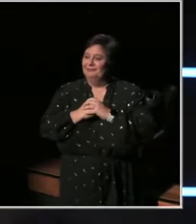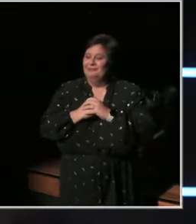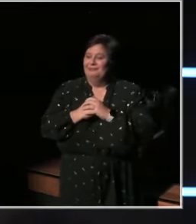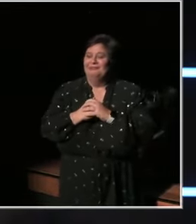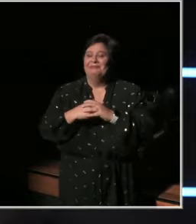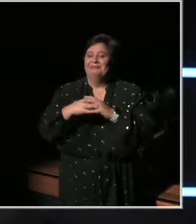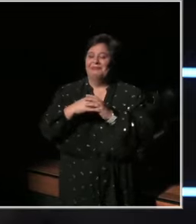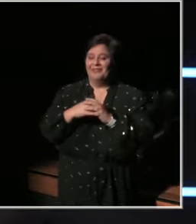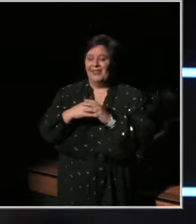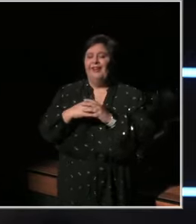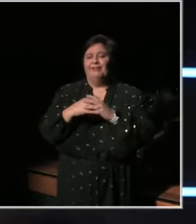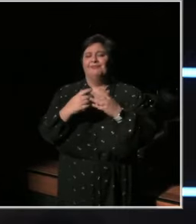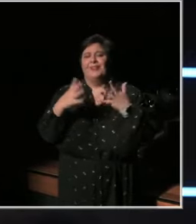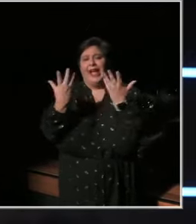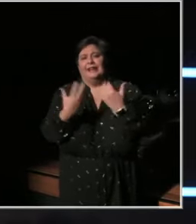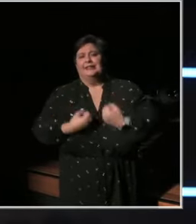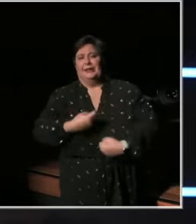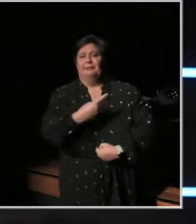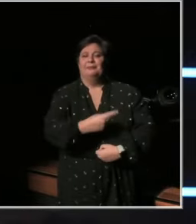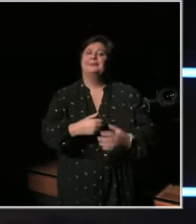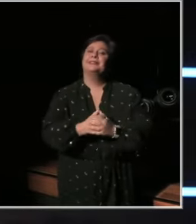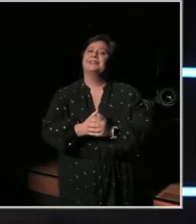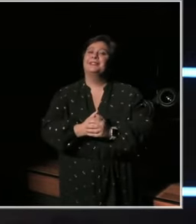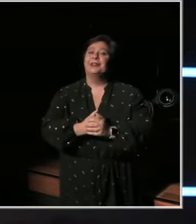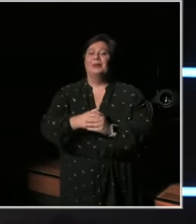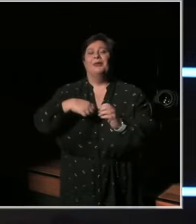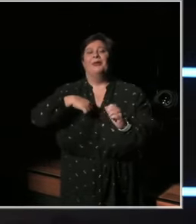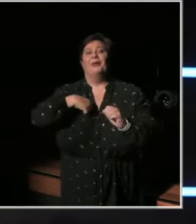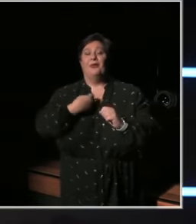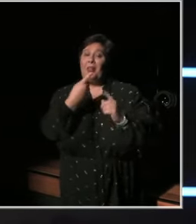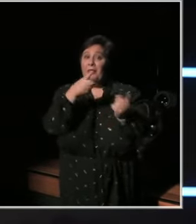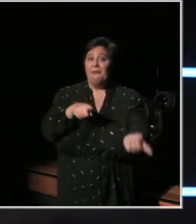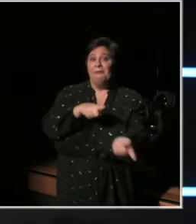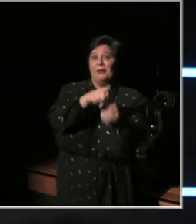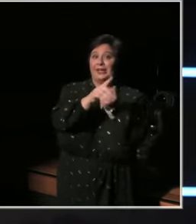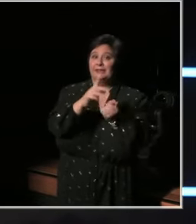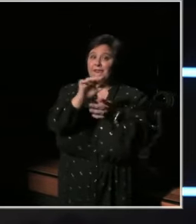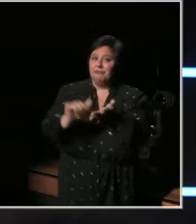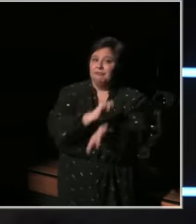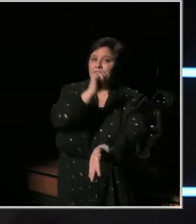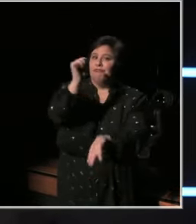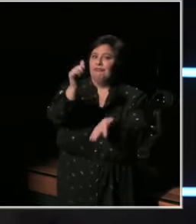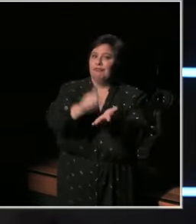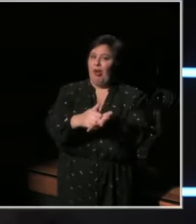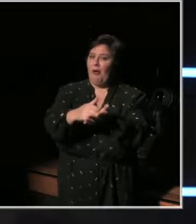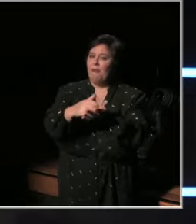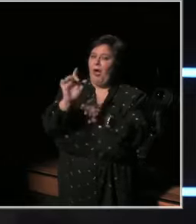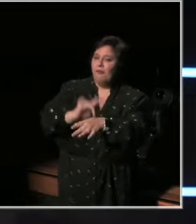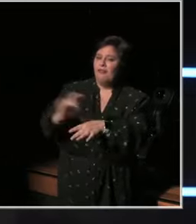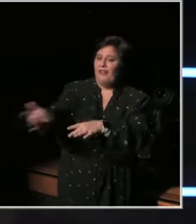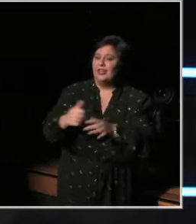Okay, point taken. Shall we make some proper